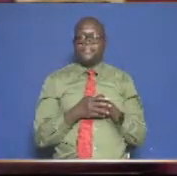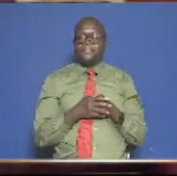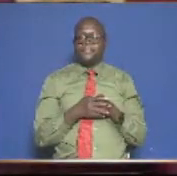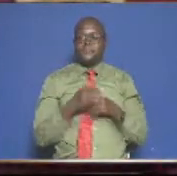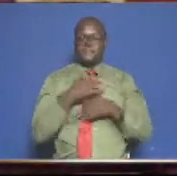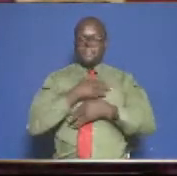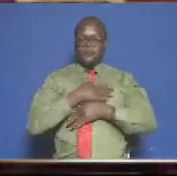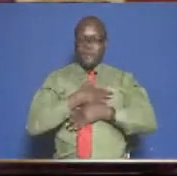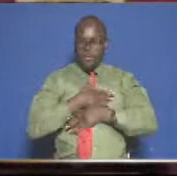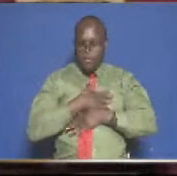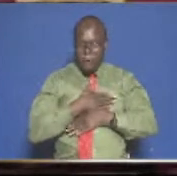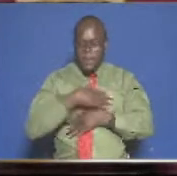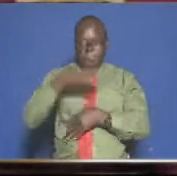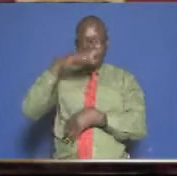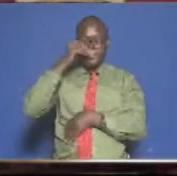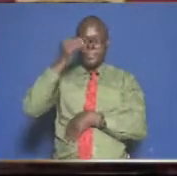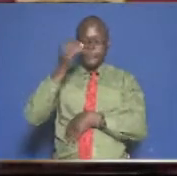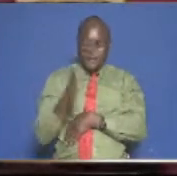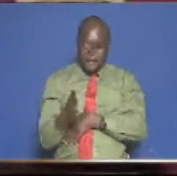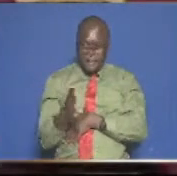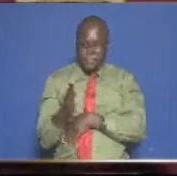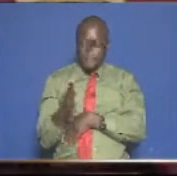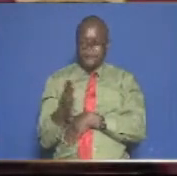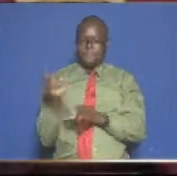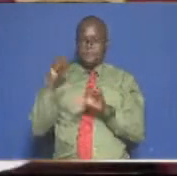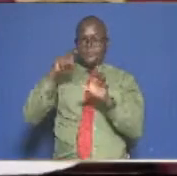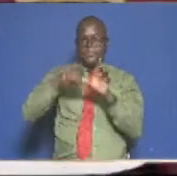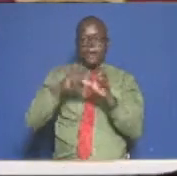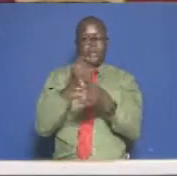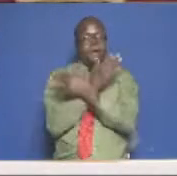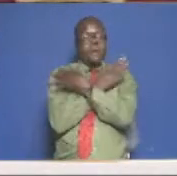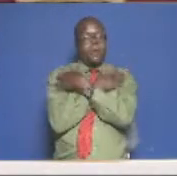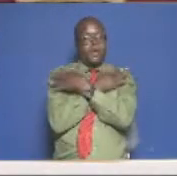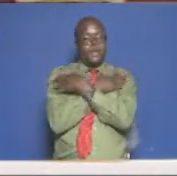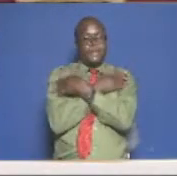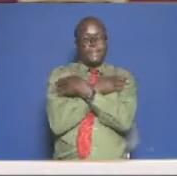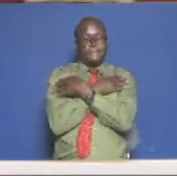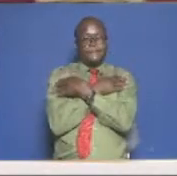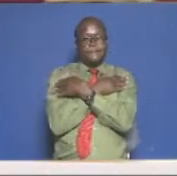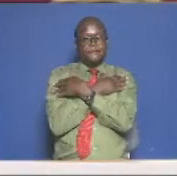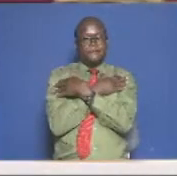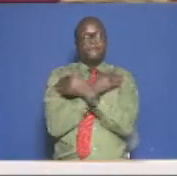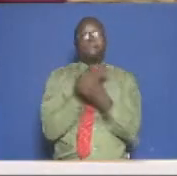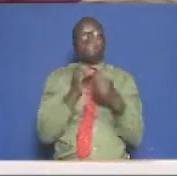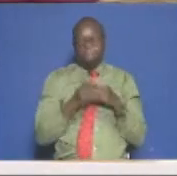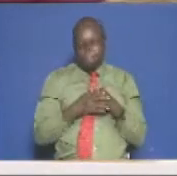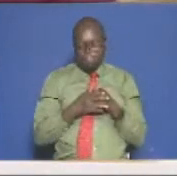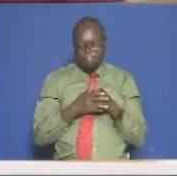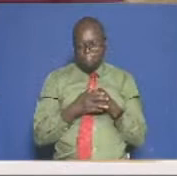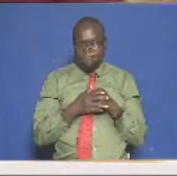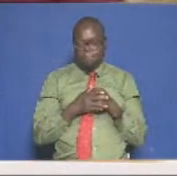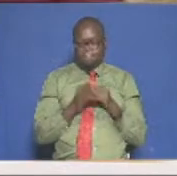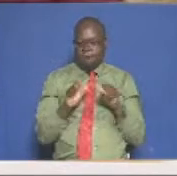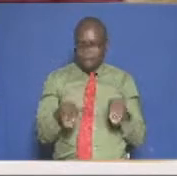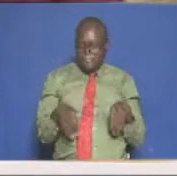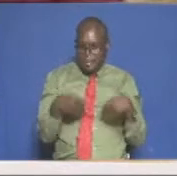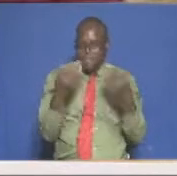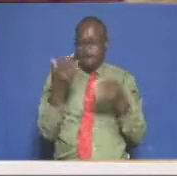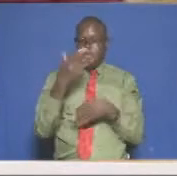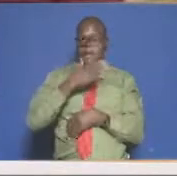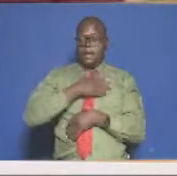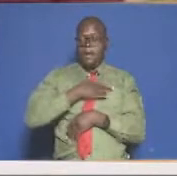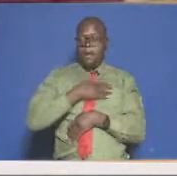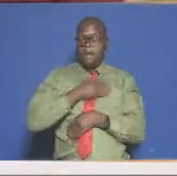Honorable Speaker, let me join my colleagues in passing